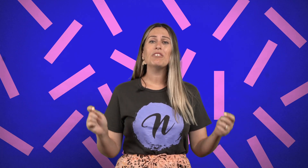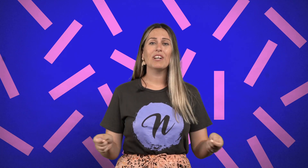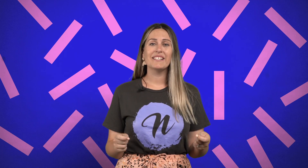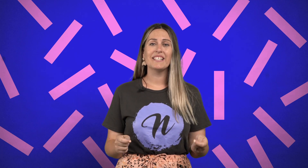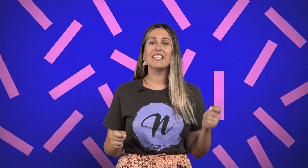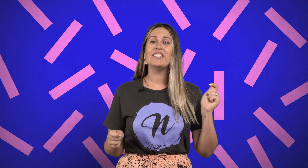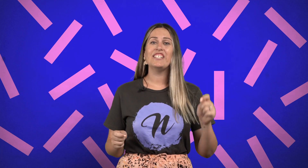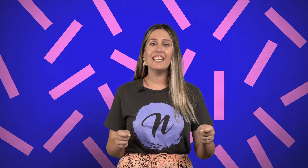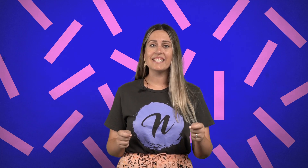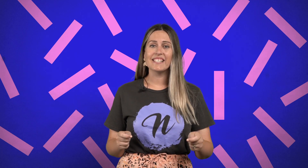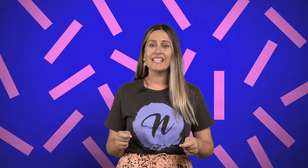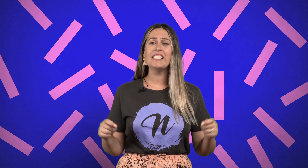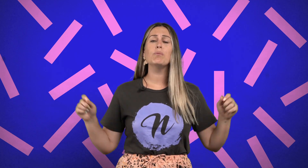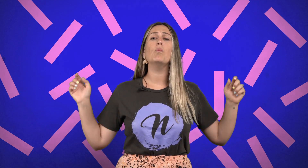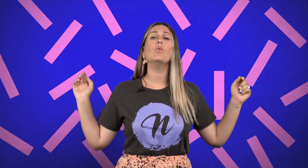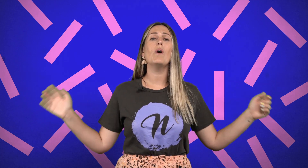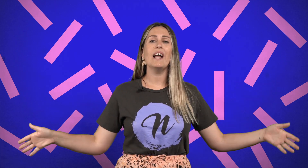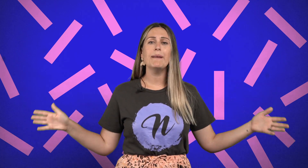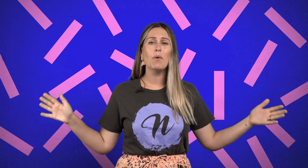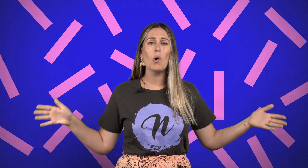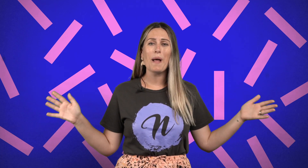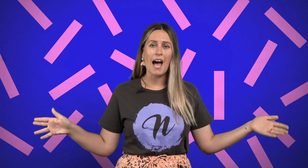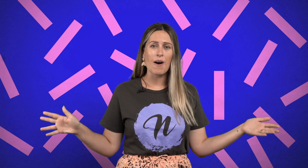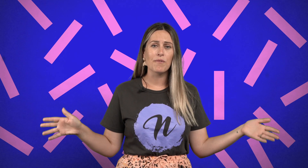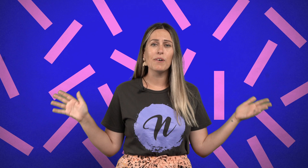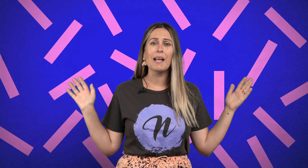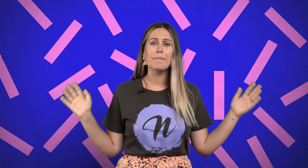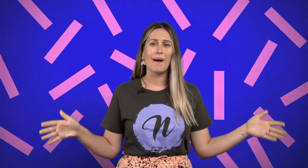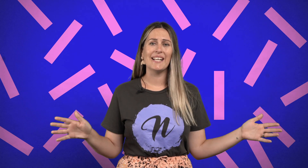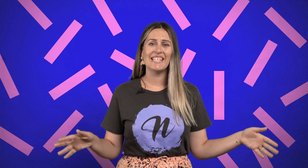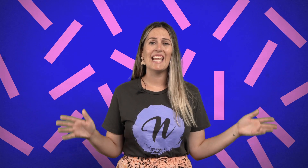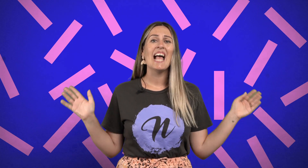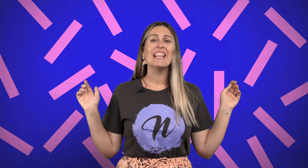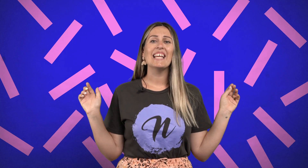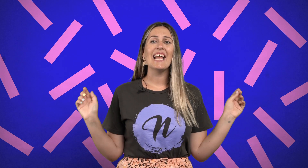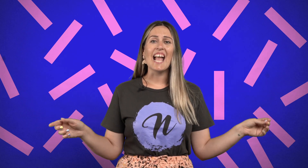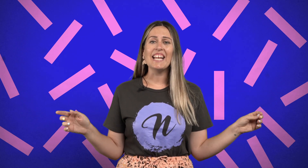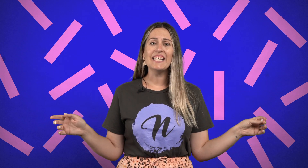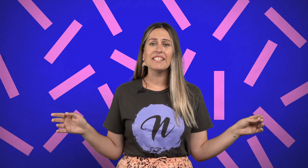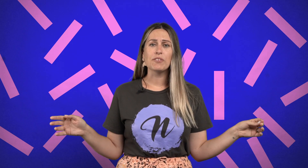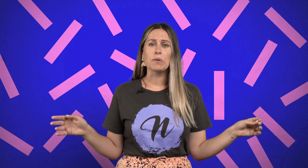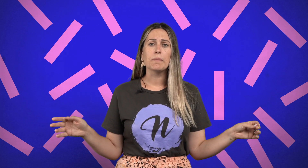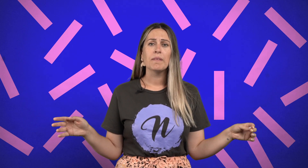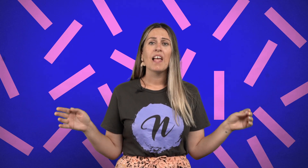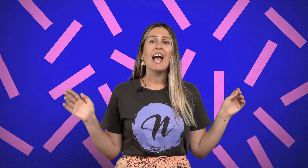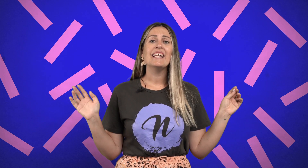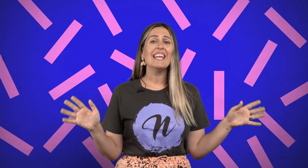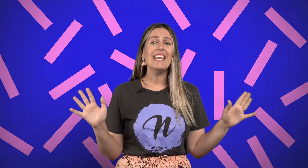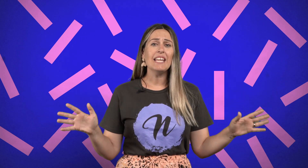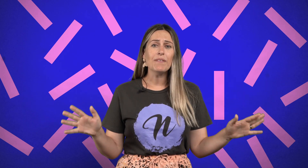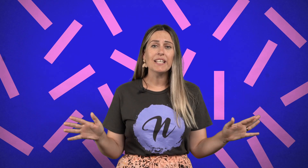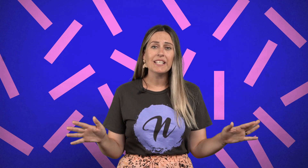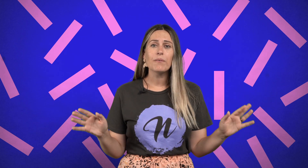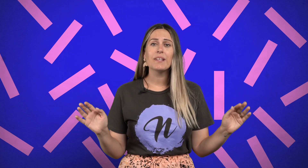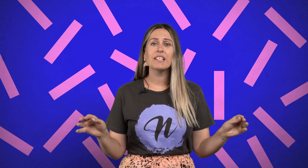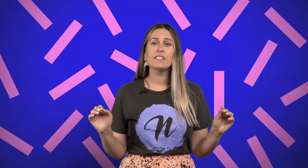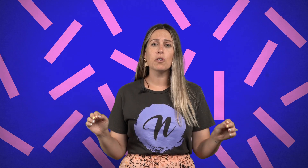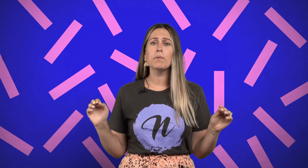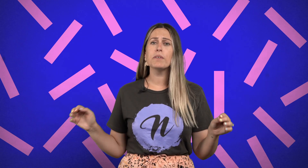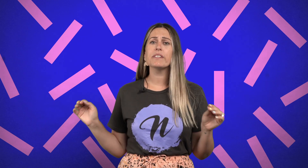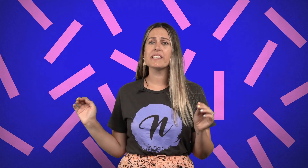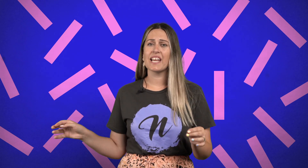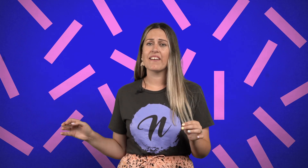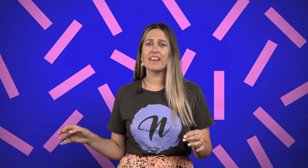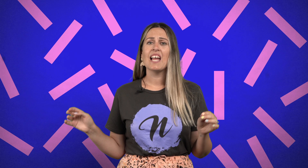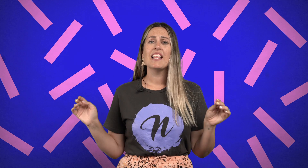should have trusted that Jesus is way more powerful and mighty than any storm. And even when the